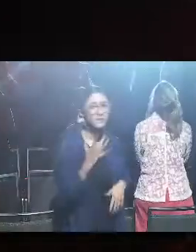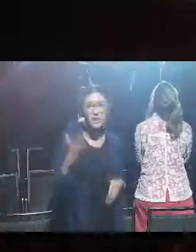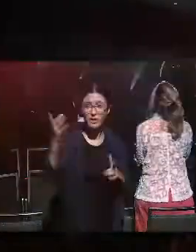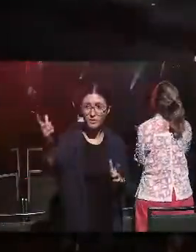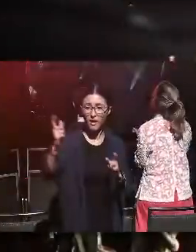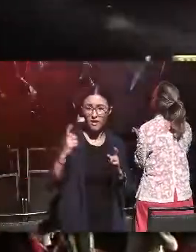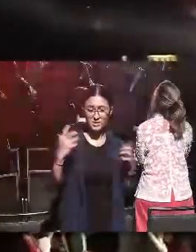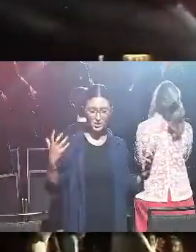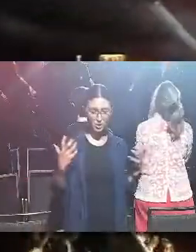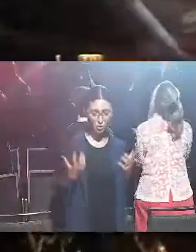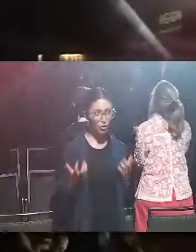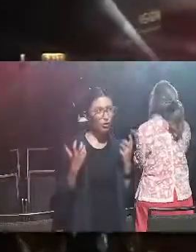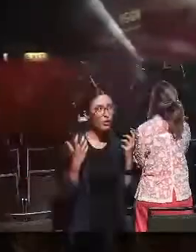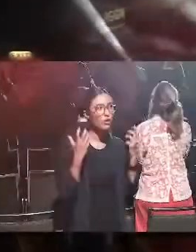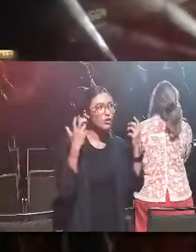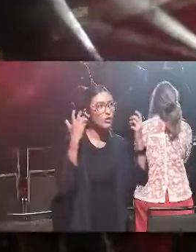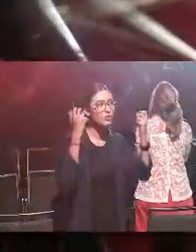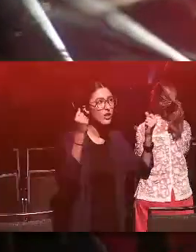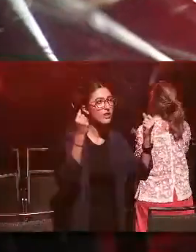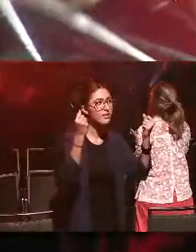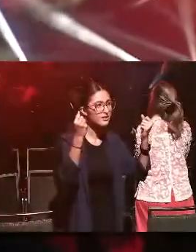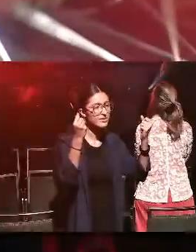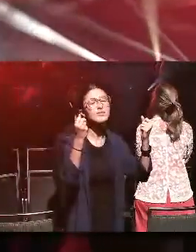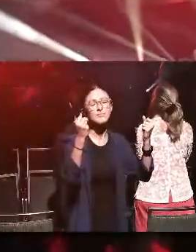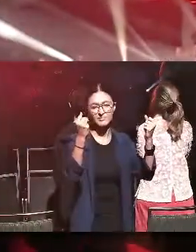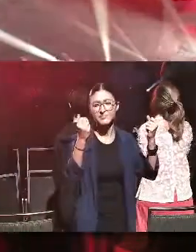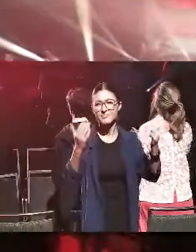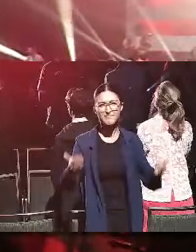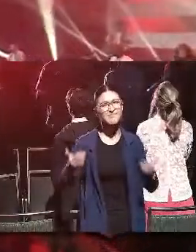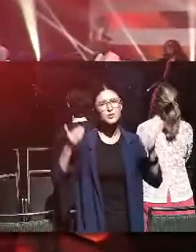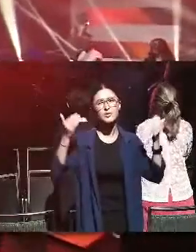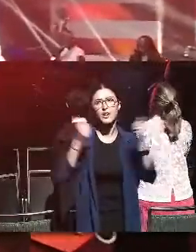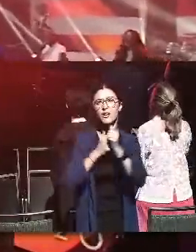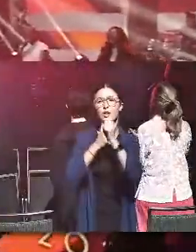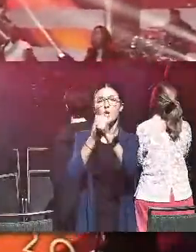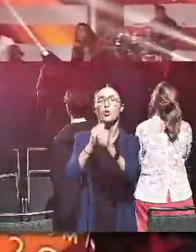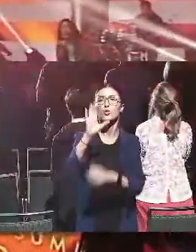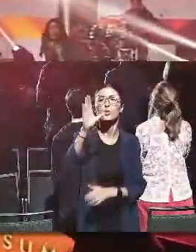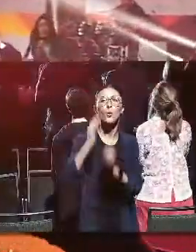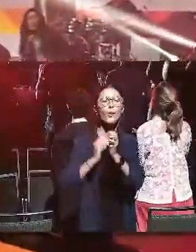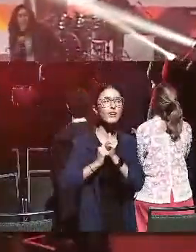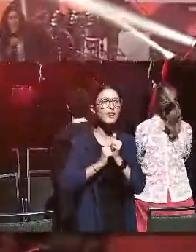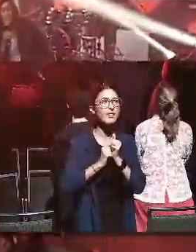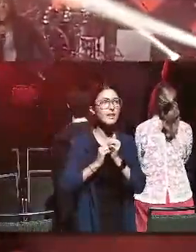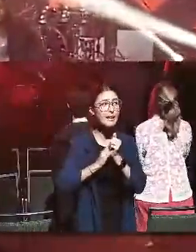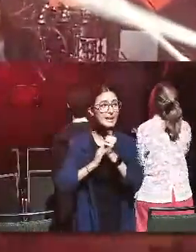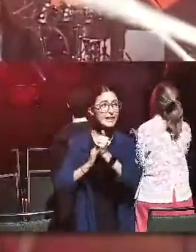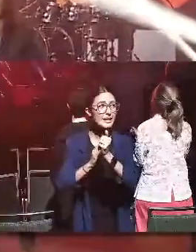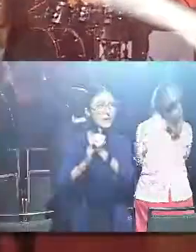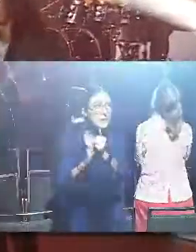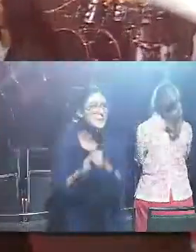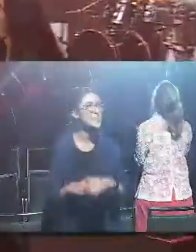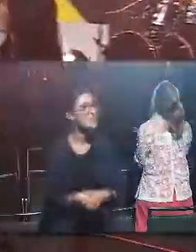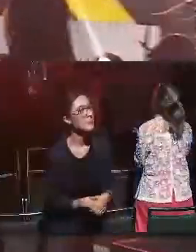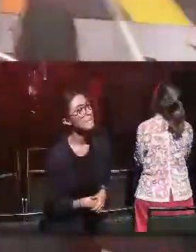need. Give us the courage to follow your lead.